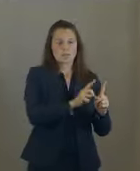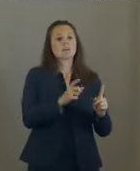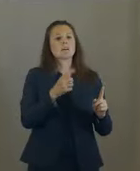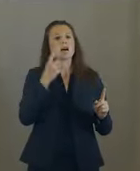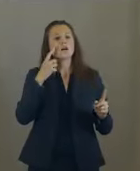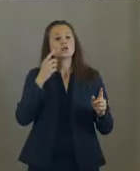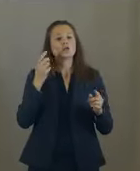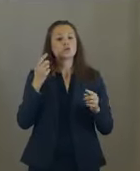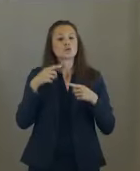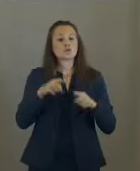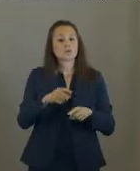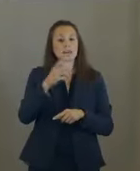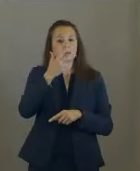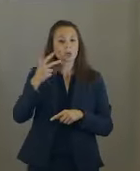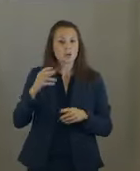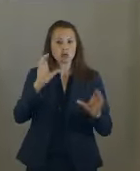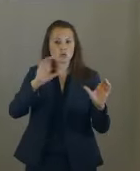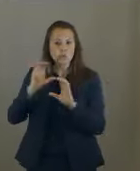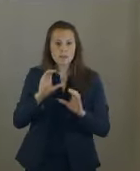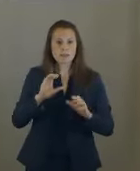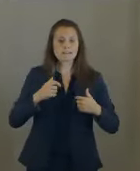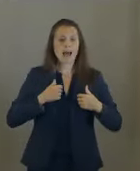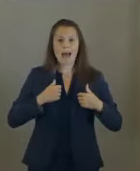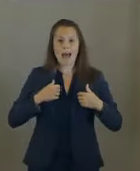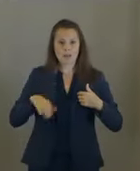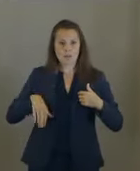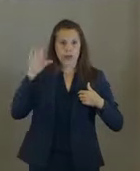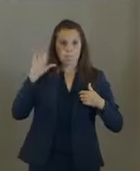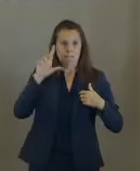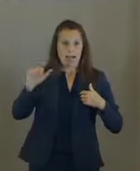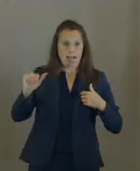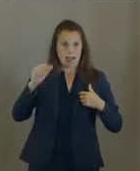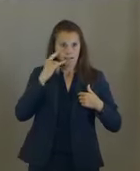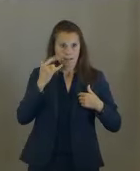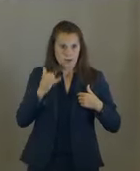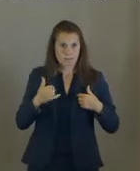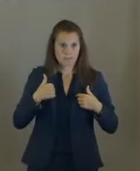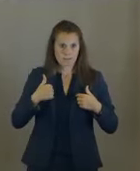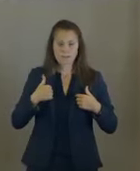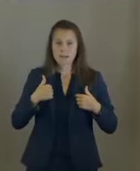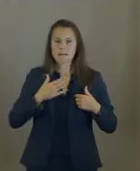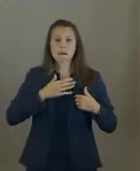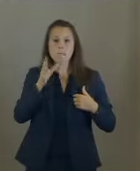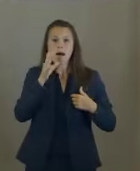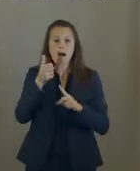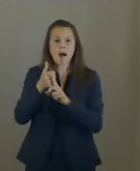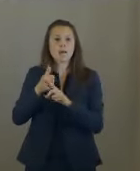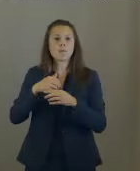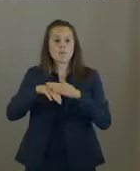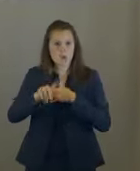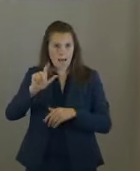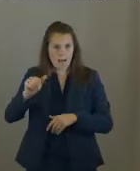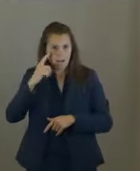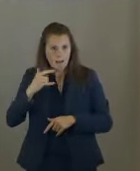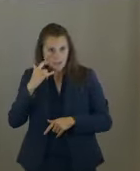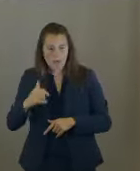immigration sweeps. I'm a native of Los Angeles. And my mother was also born in Los